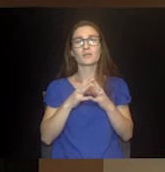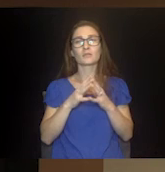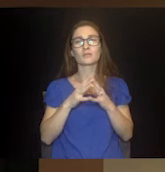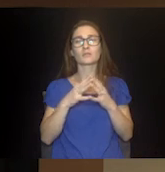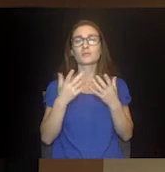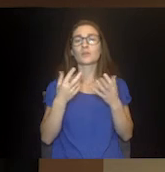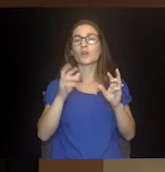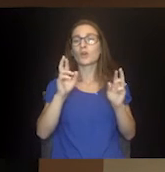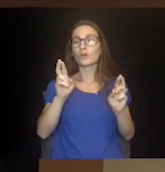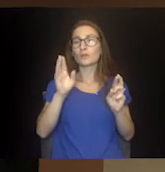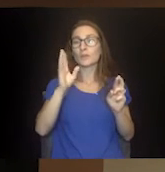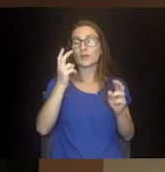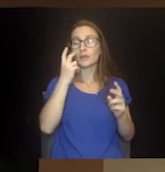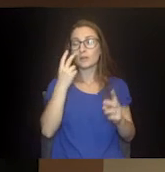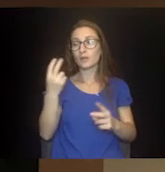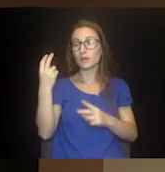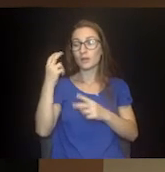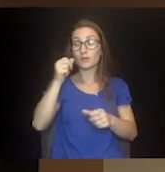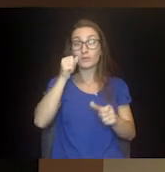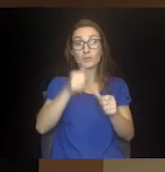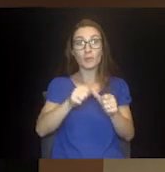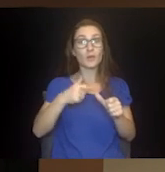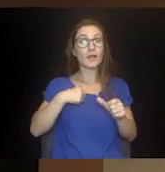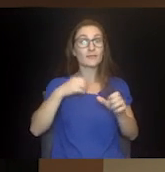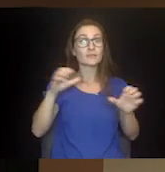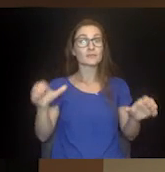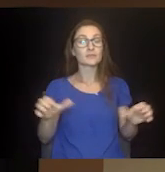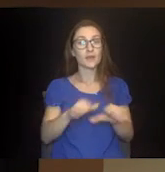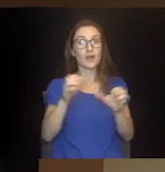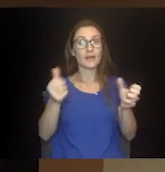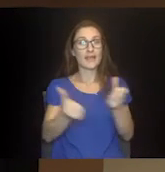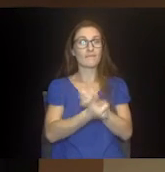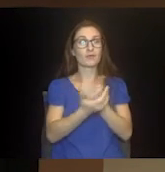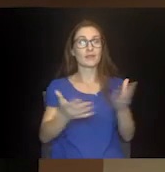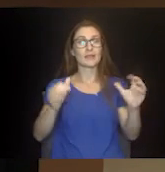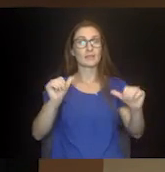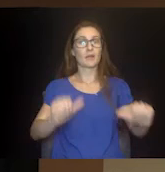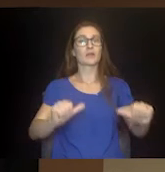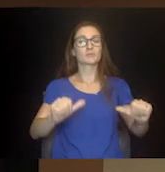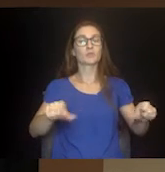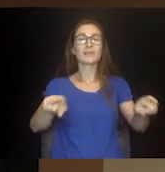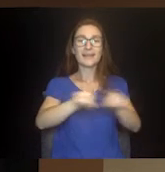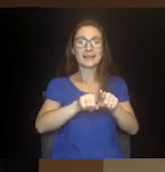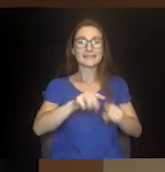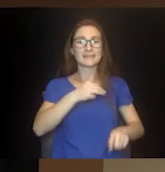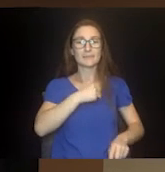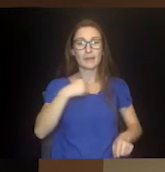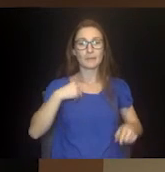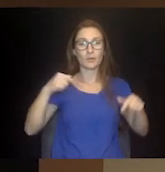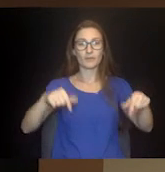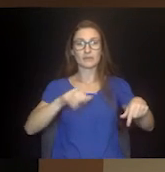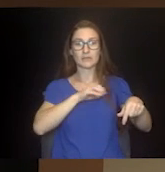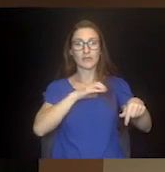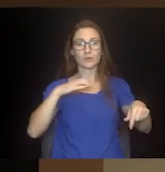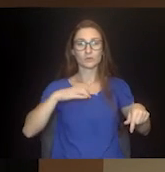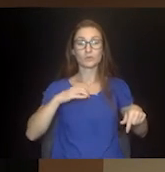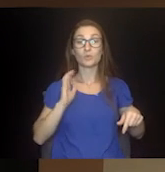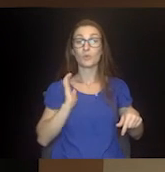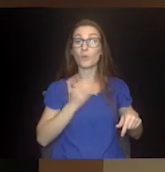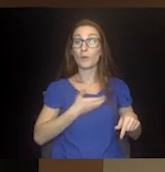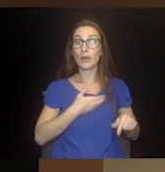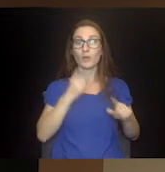I would, you know, hopefully be remembered that I have done all I can as a member of the council and making sure that